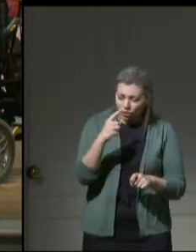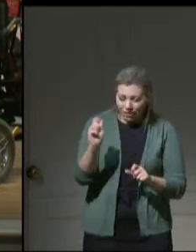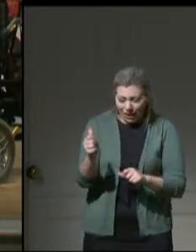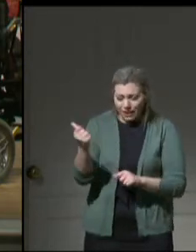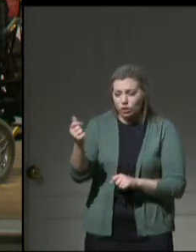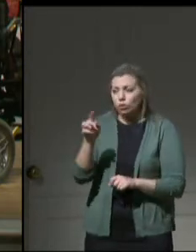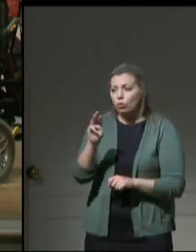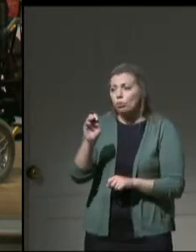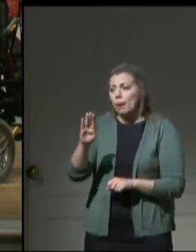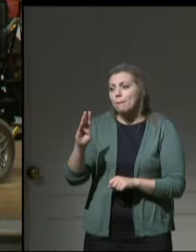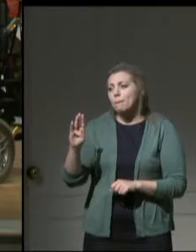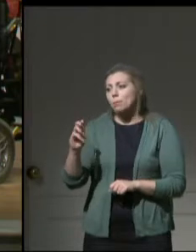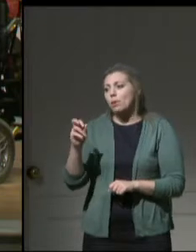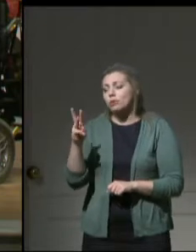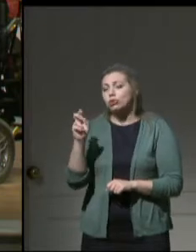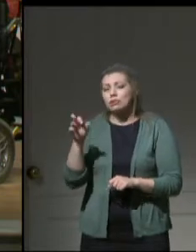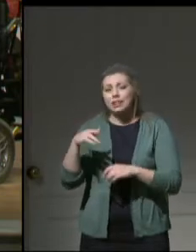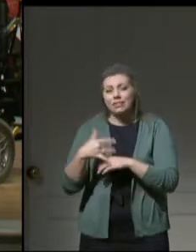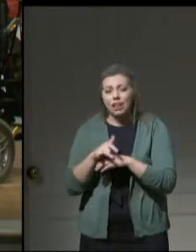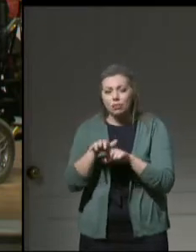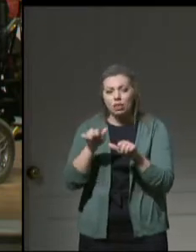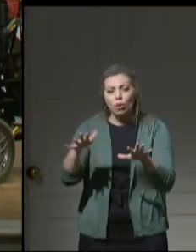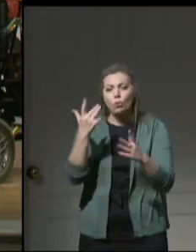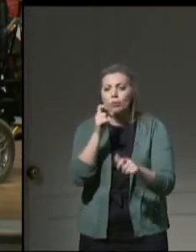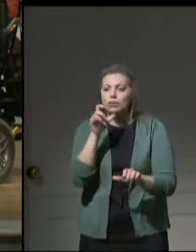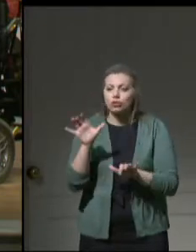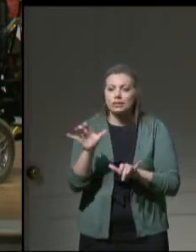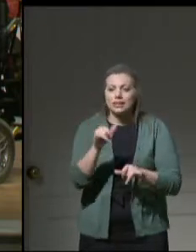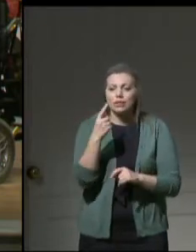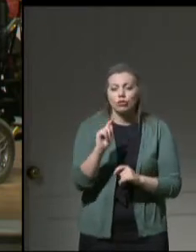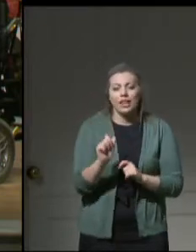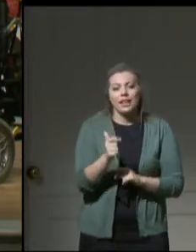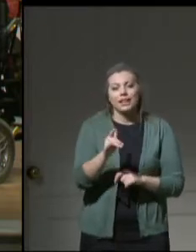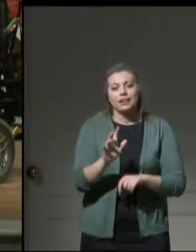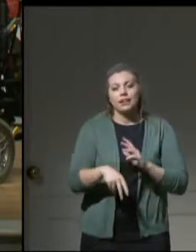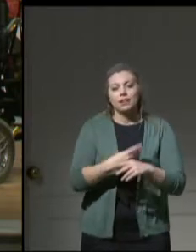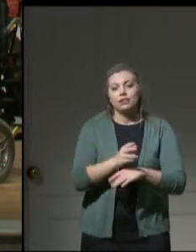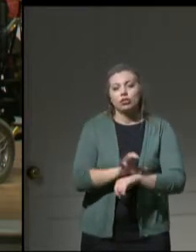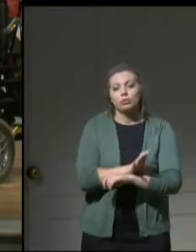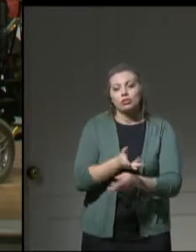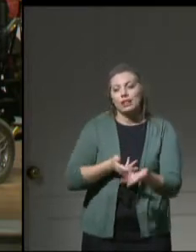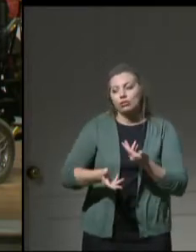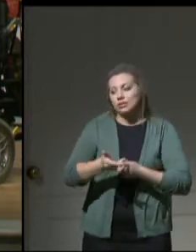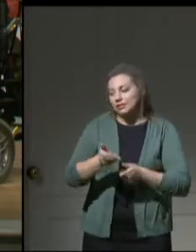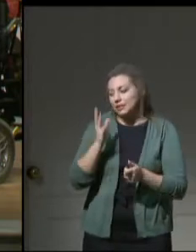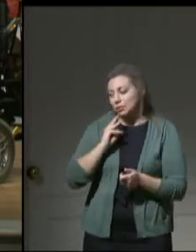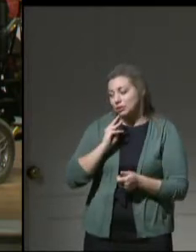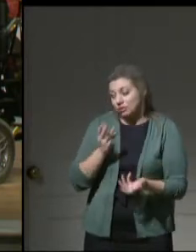with the different components of any sort of computer interactive experience that we build?